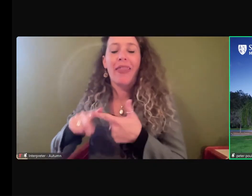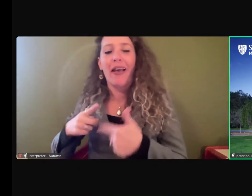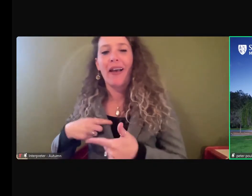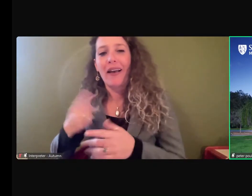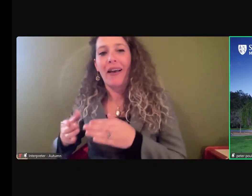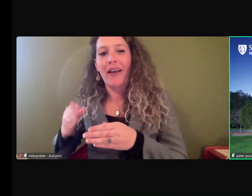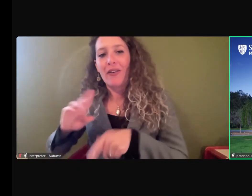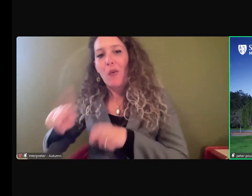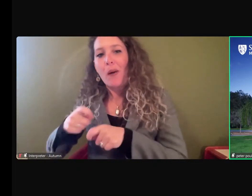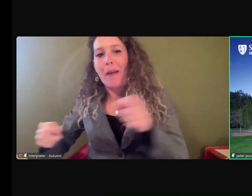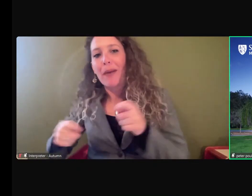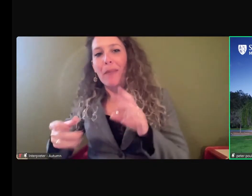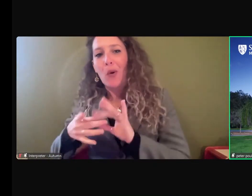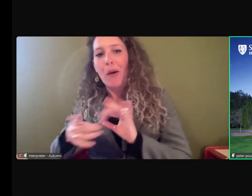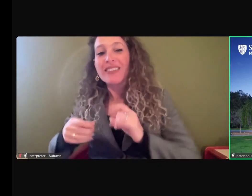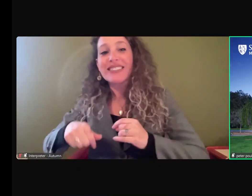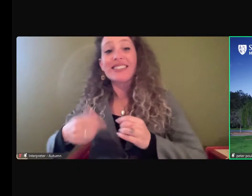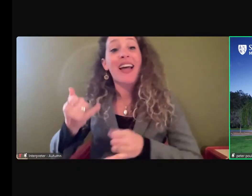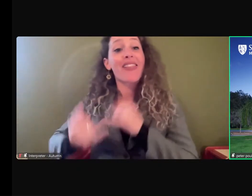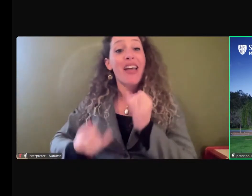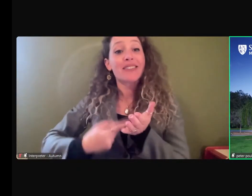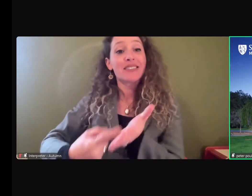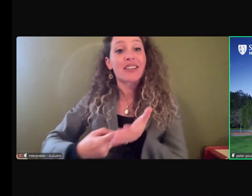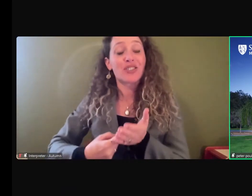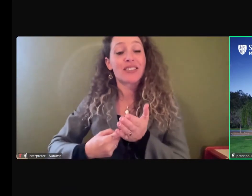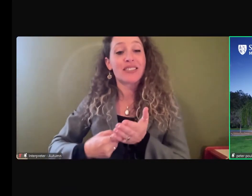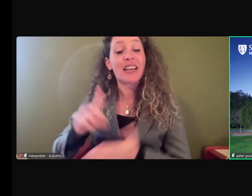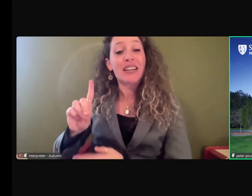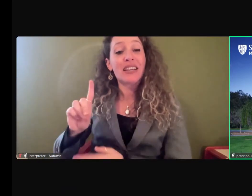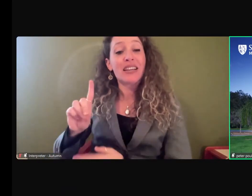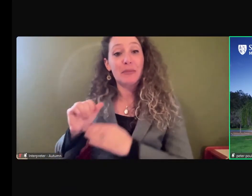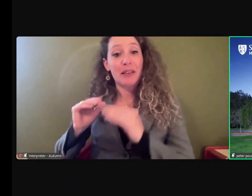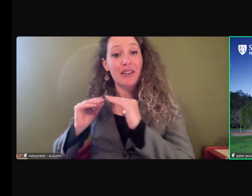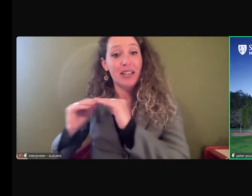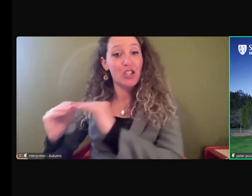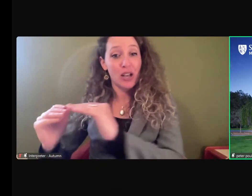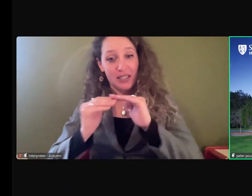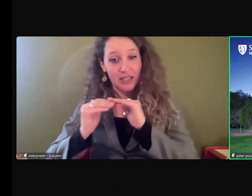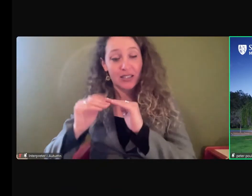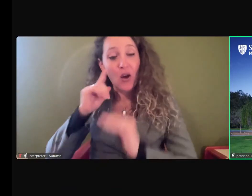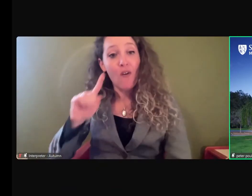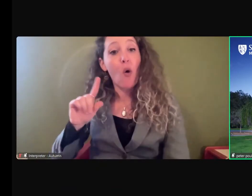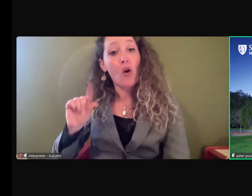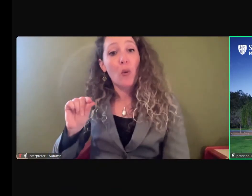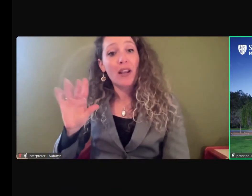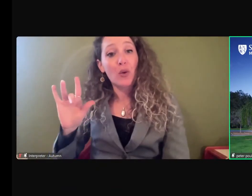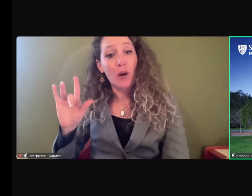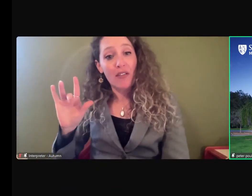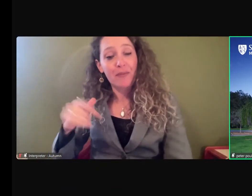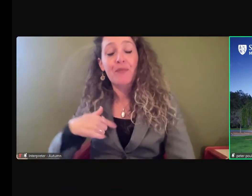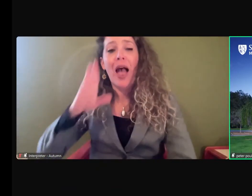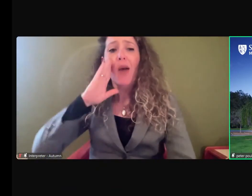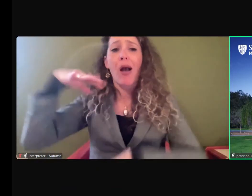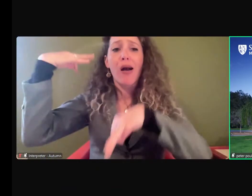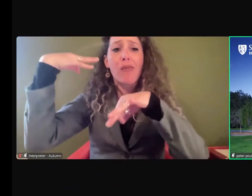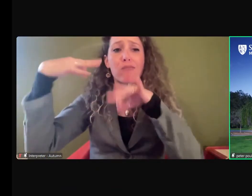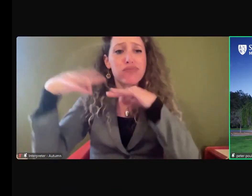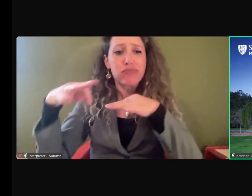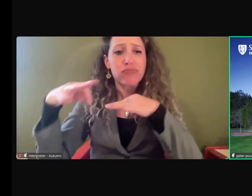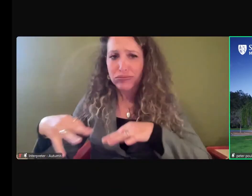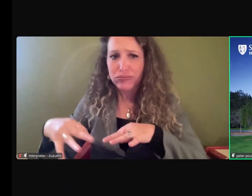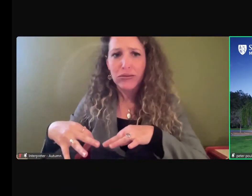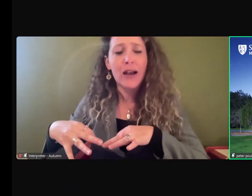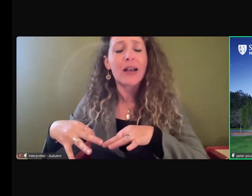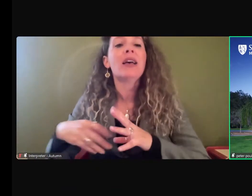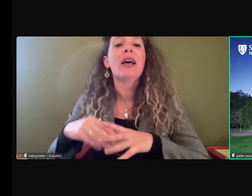discussion of the day. And the title is Disability Justice 2025. And I'm going to explain how this